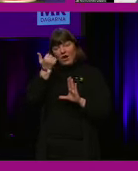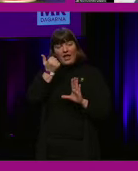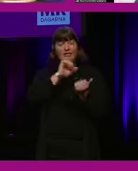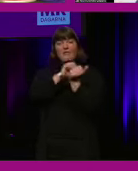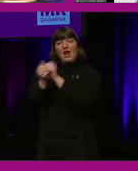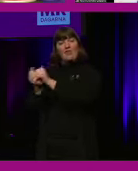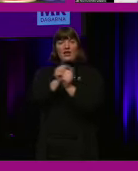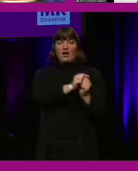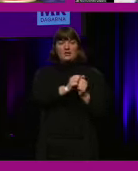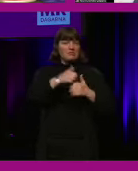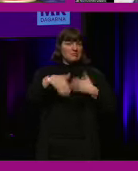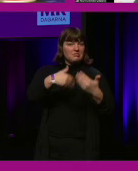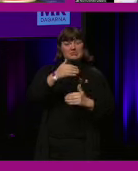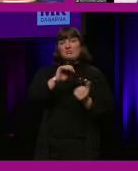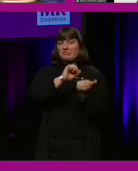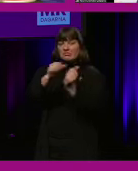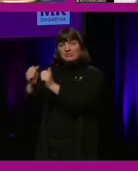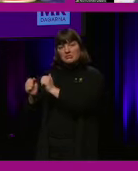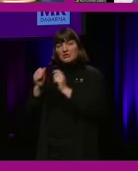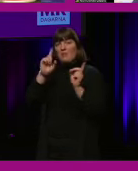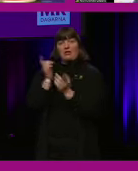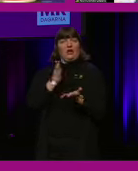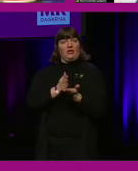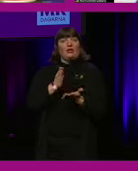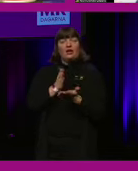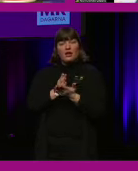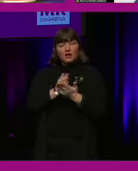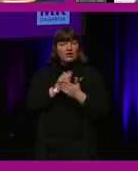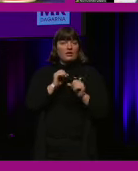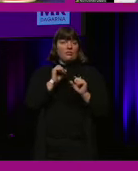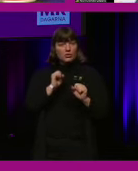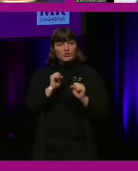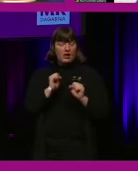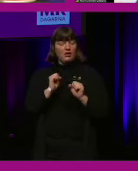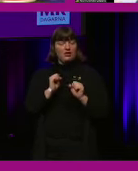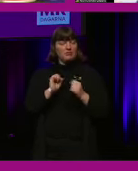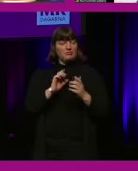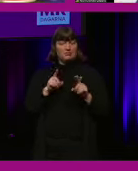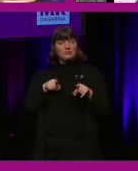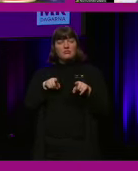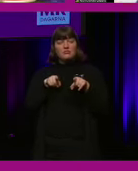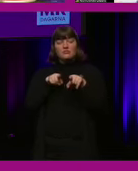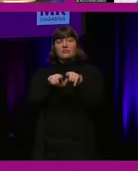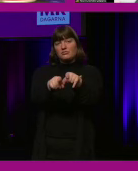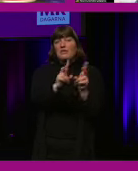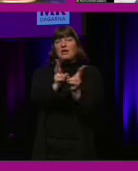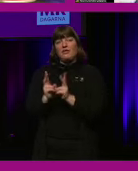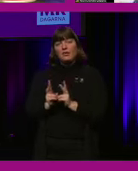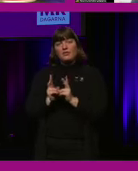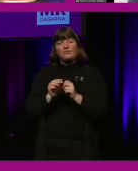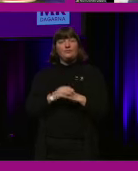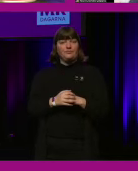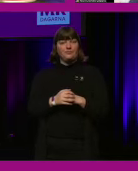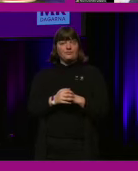over time, and human rights has to morph with them without selling out on